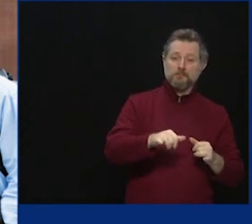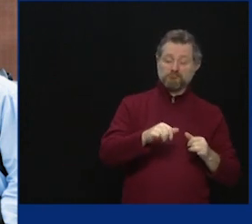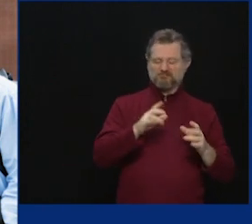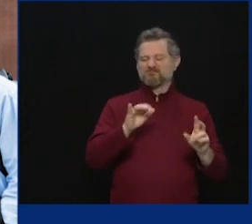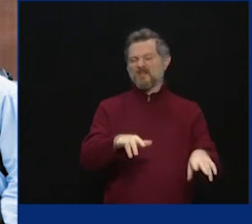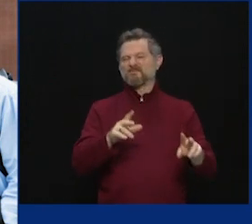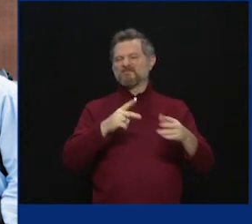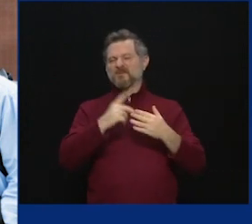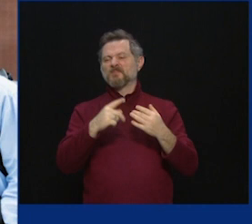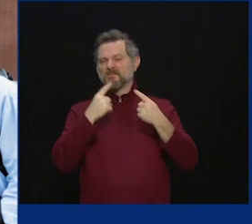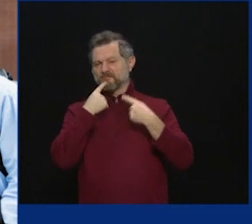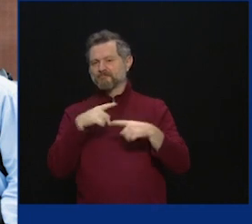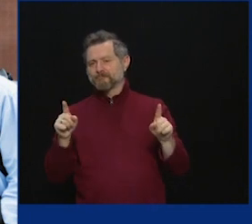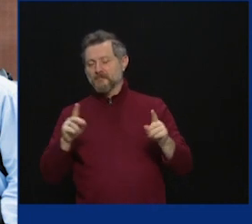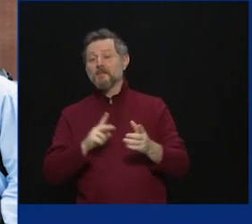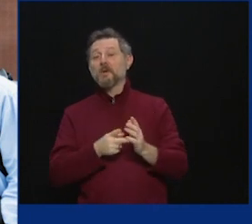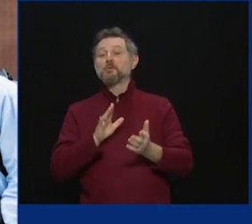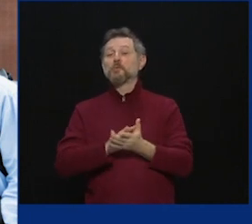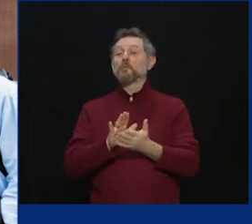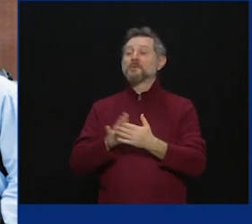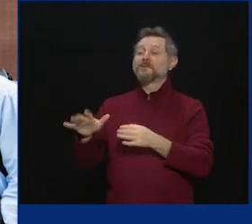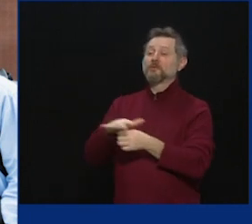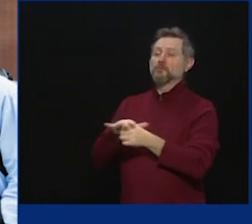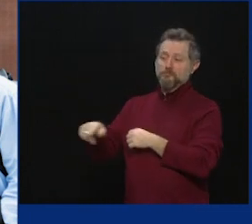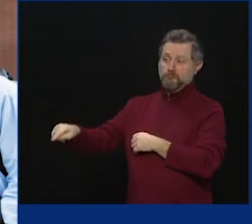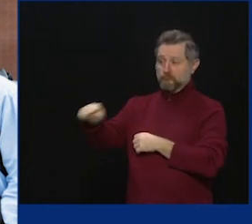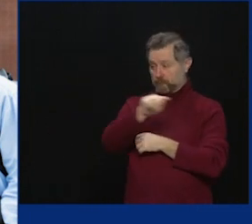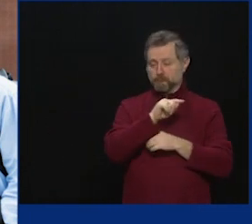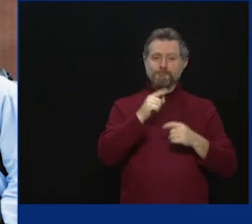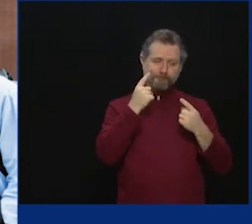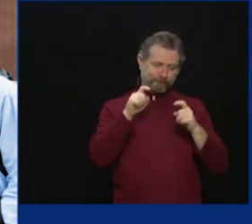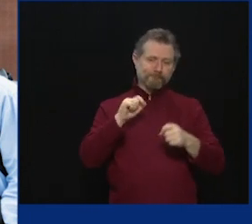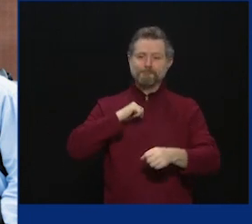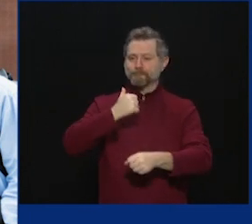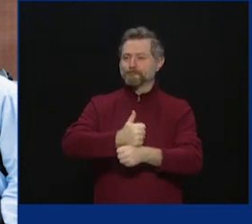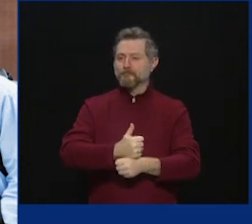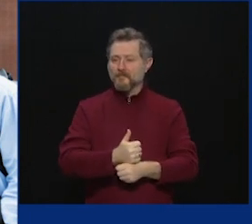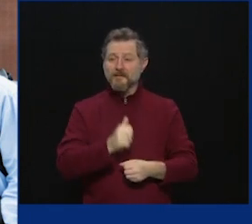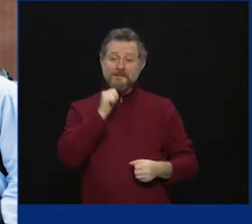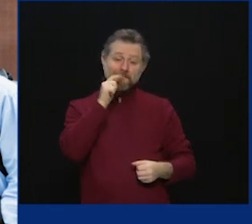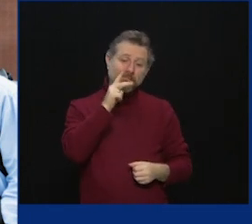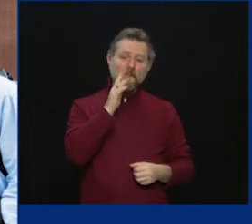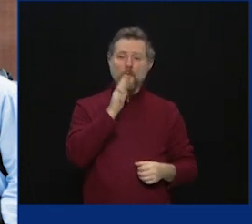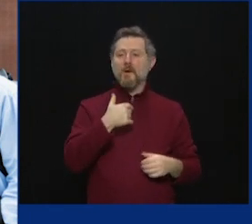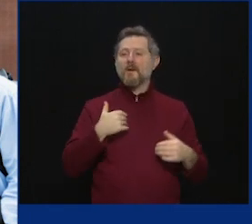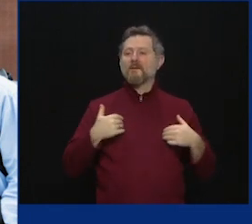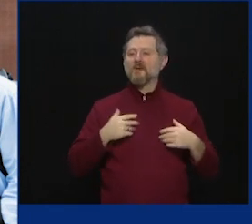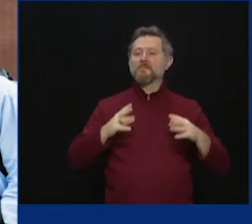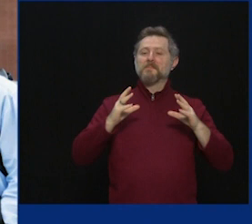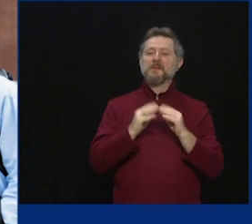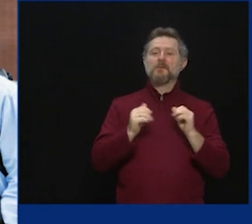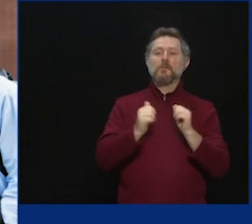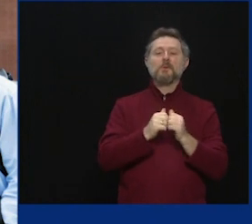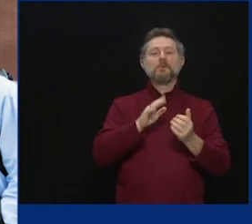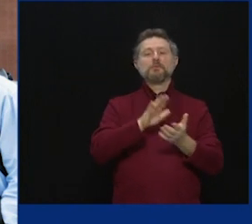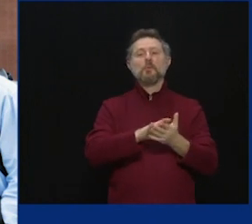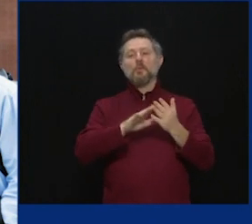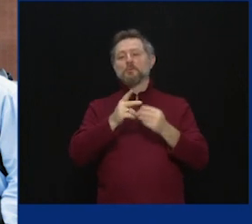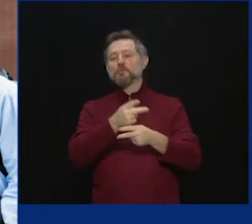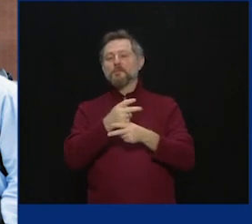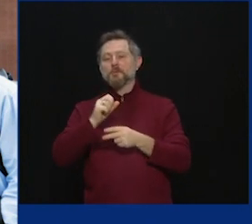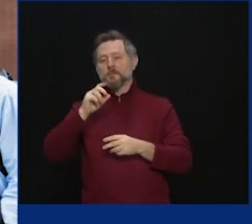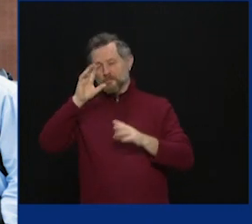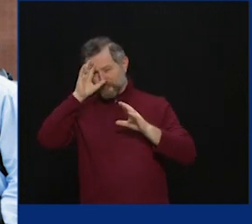implement this. And we'll work with them. I have a call coming up in a few days with all the school superintendents. My team has been in